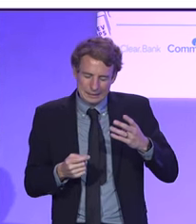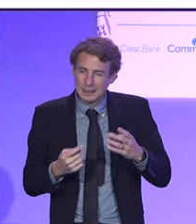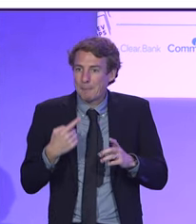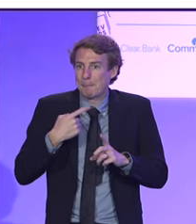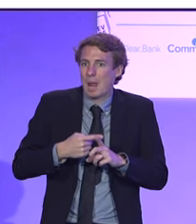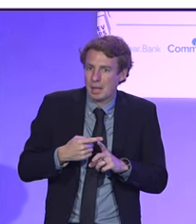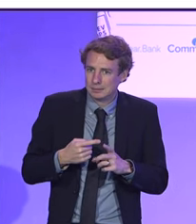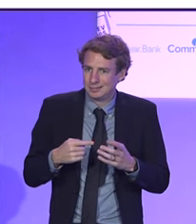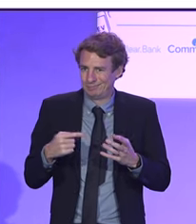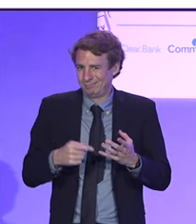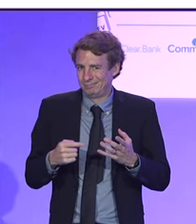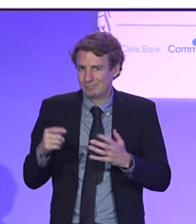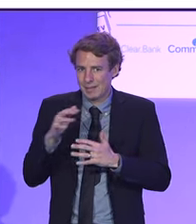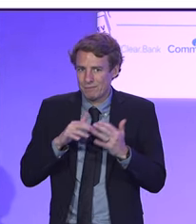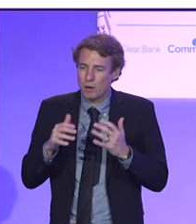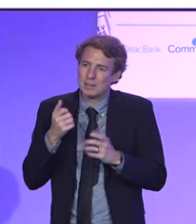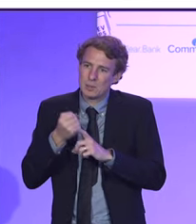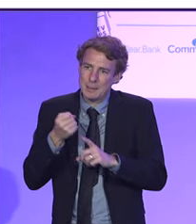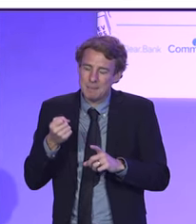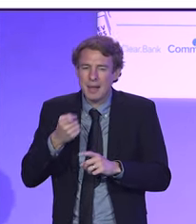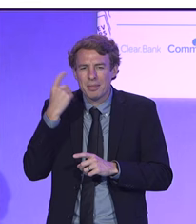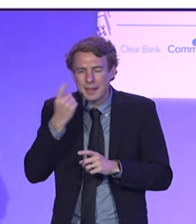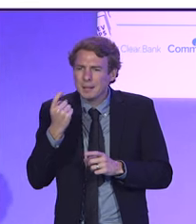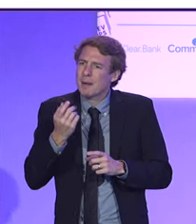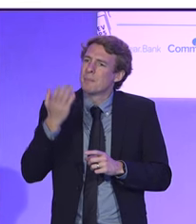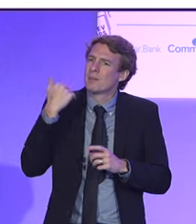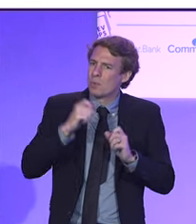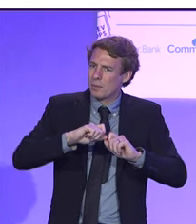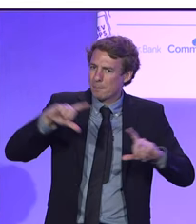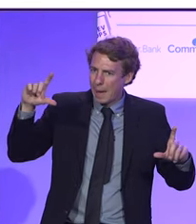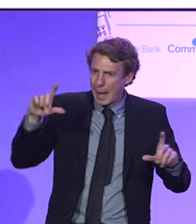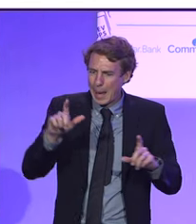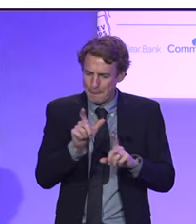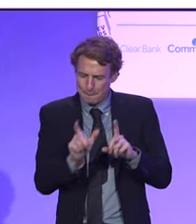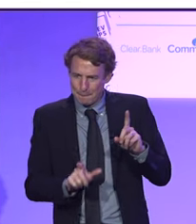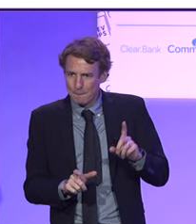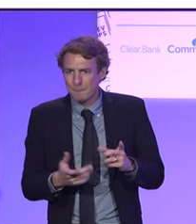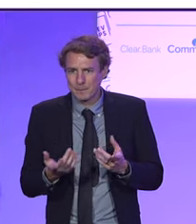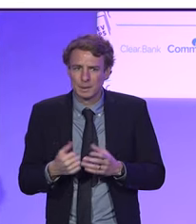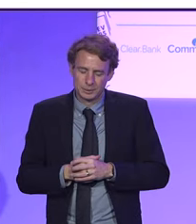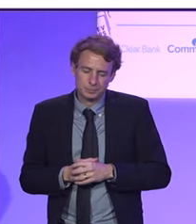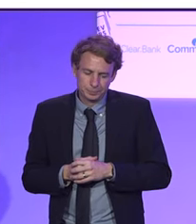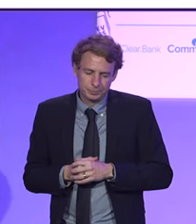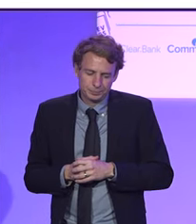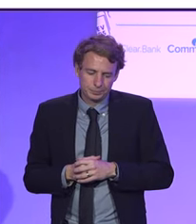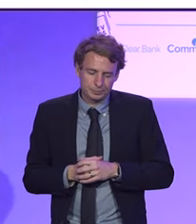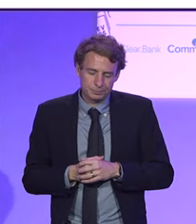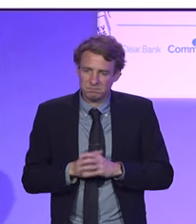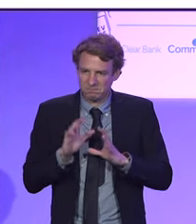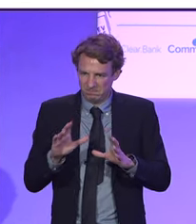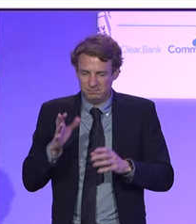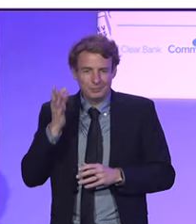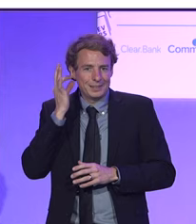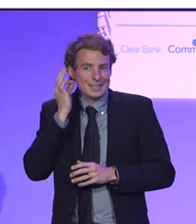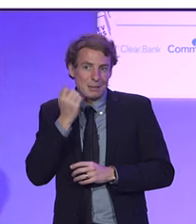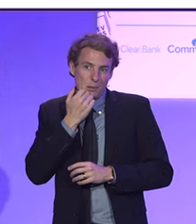this map that I showed you before, and take this into account when you choose a region. Tip number two, design